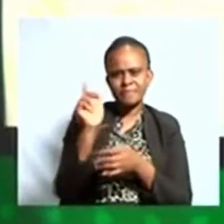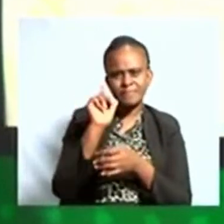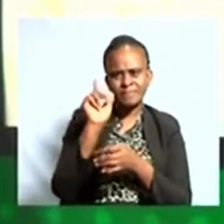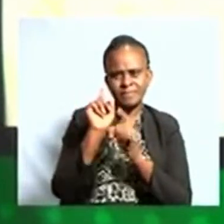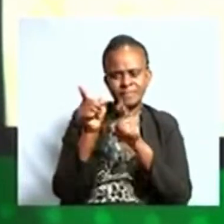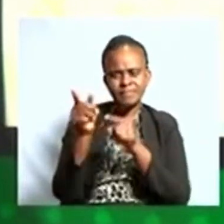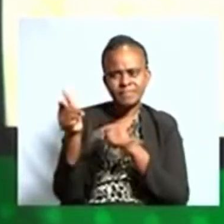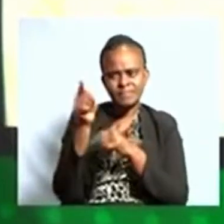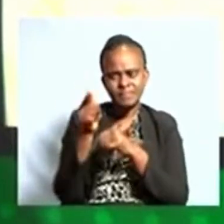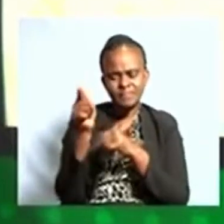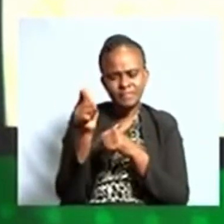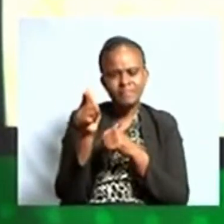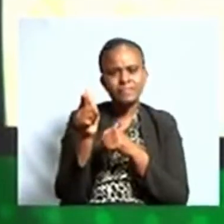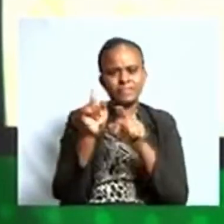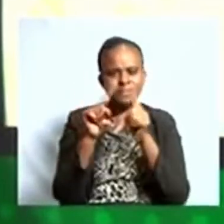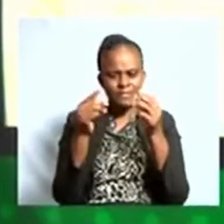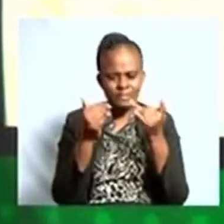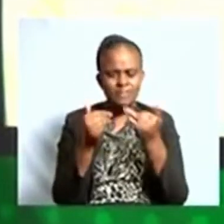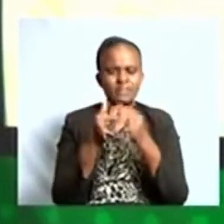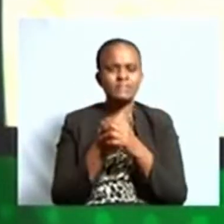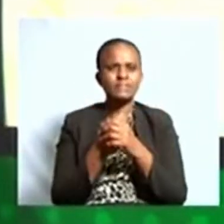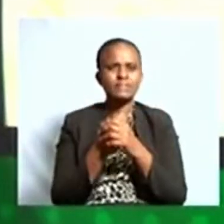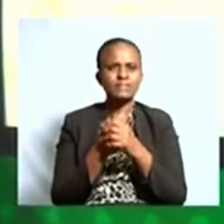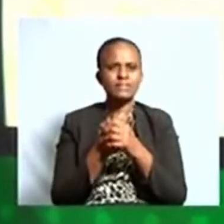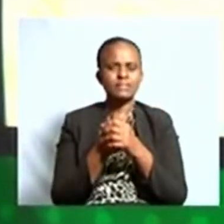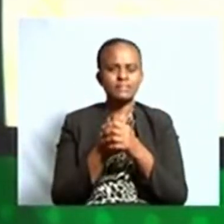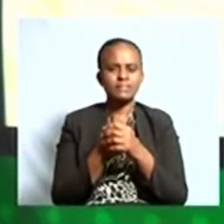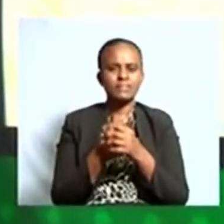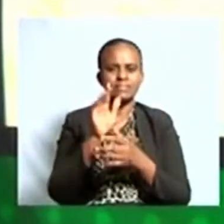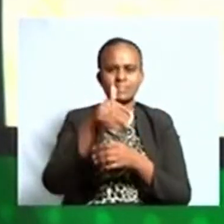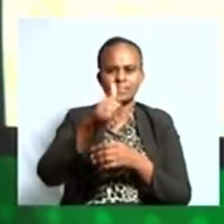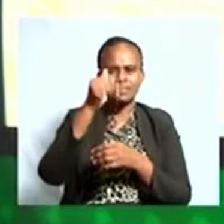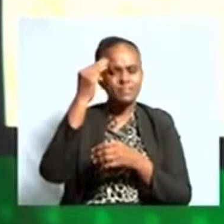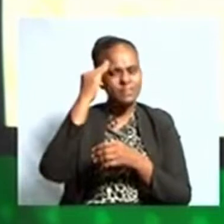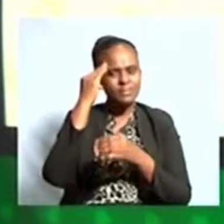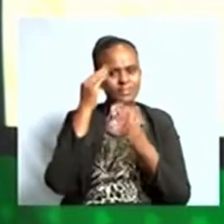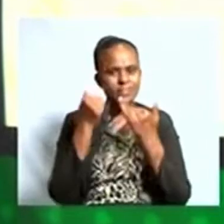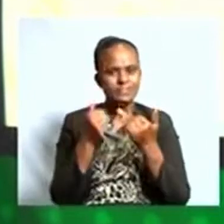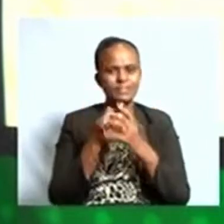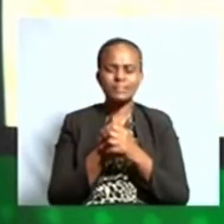pick some clips. But, you know,